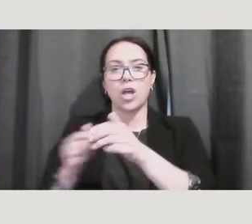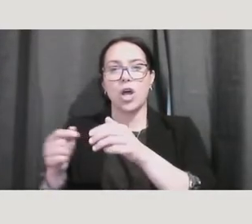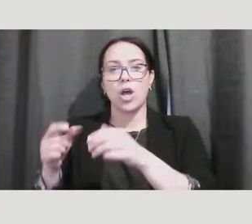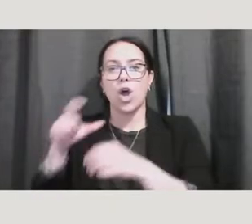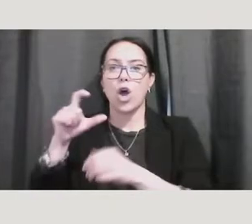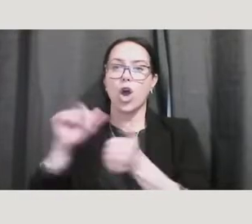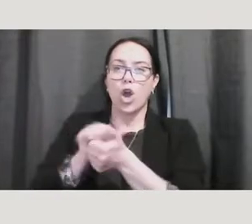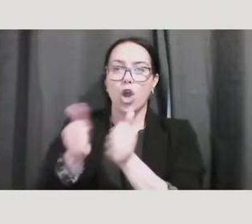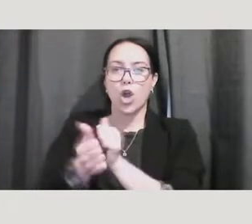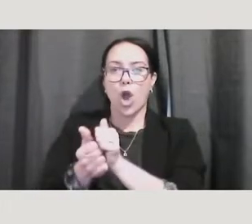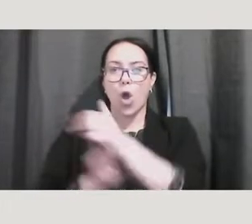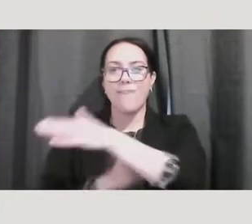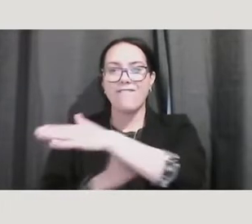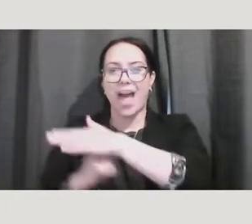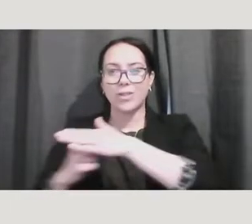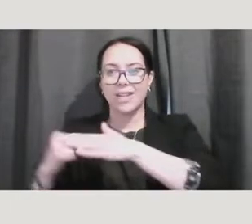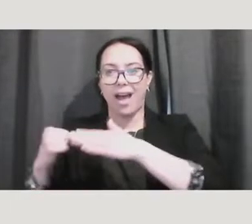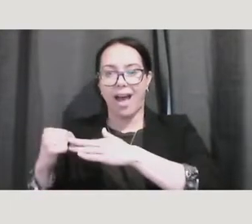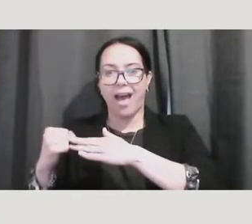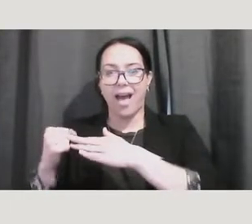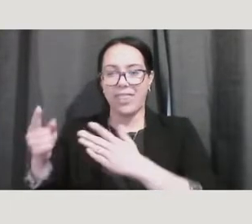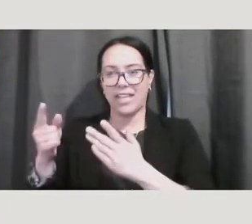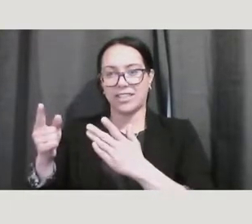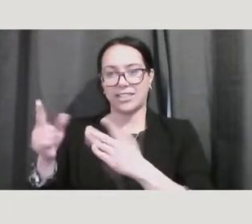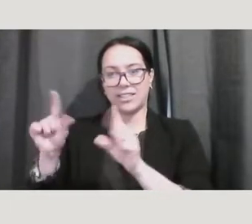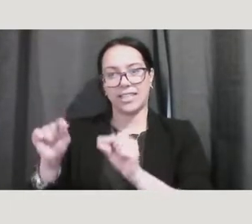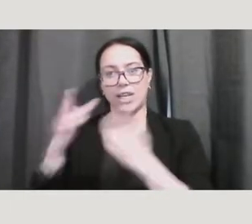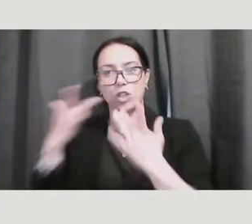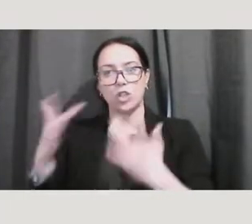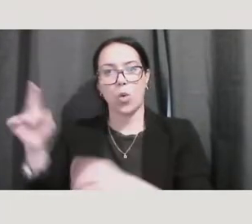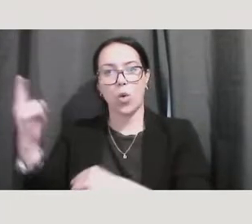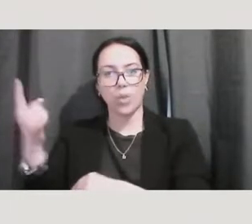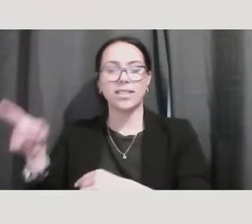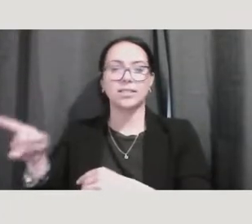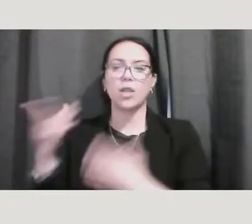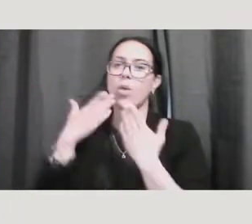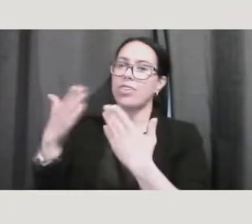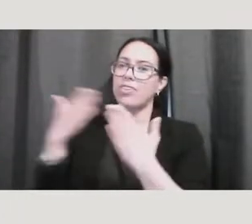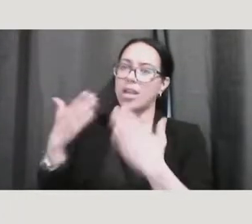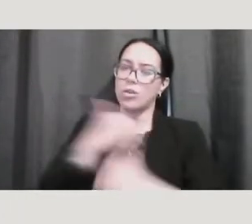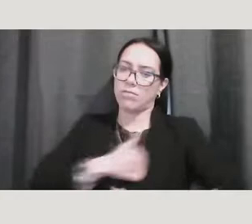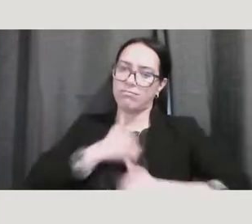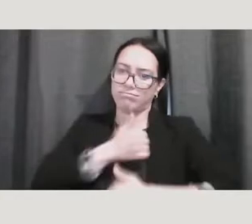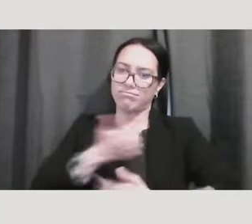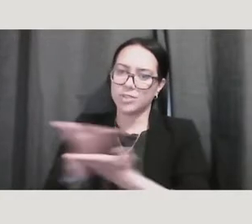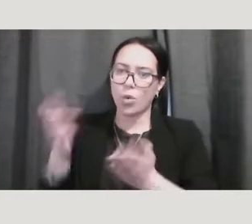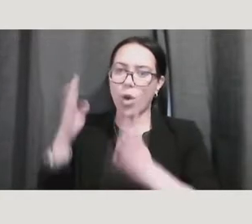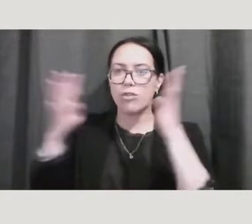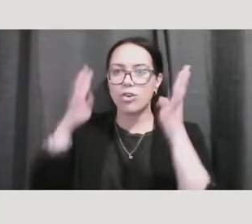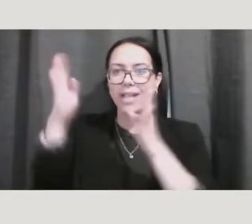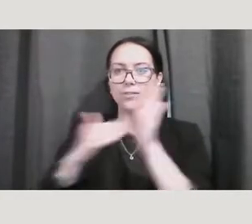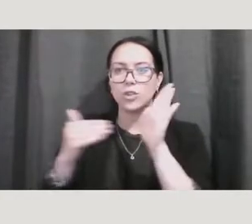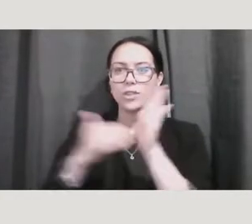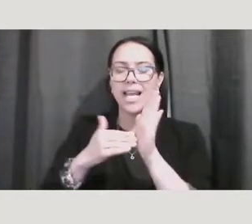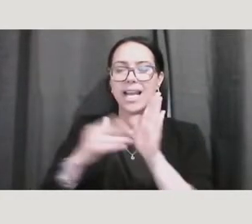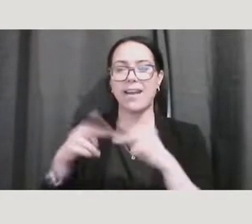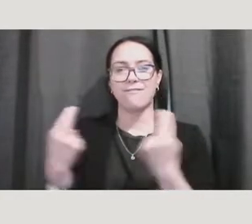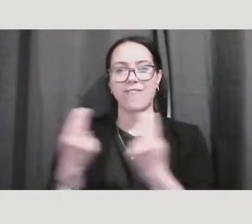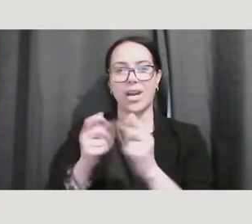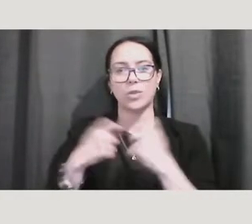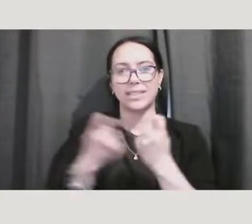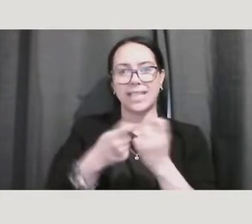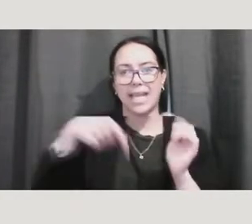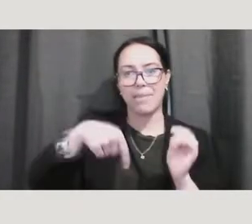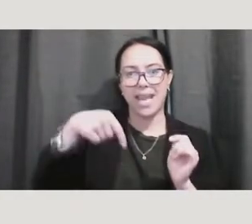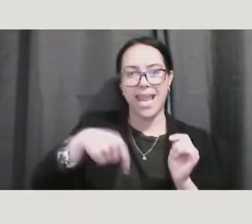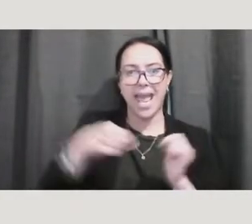just put on the dawn rate show in Auckland so lots of love and alofa thank you to all our beautiful creative New Zealand whanau and team here Pacifica Queens